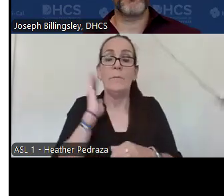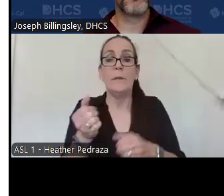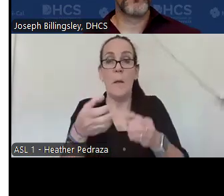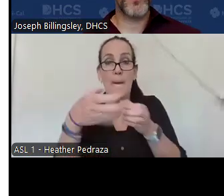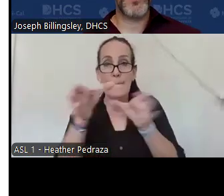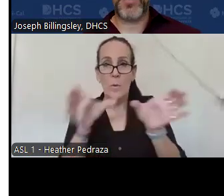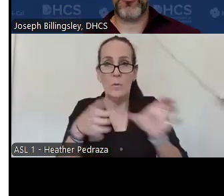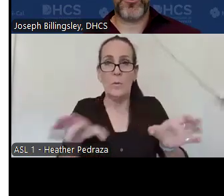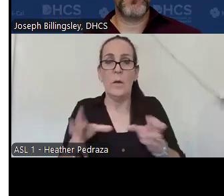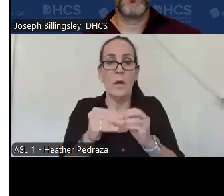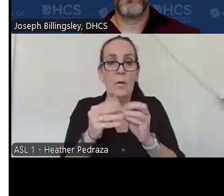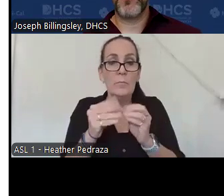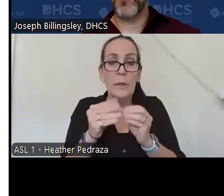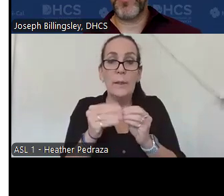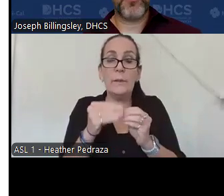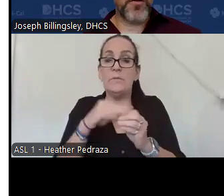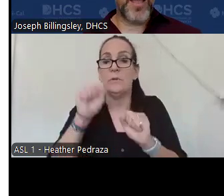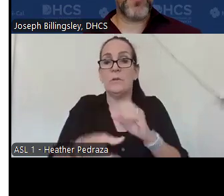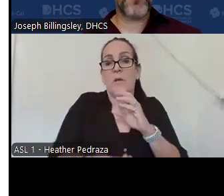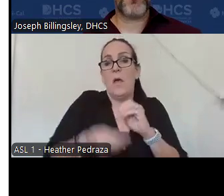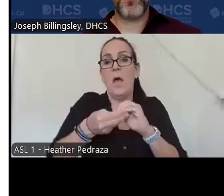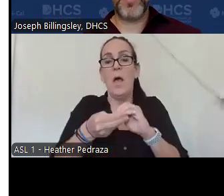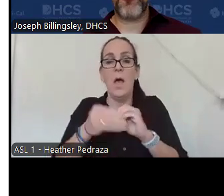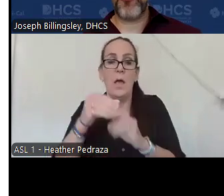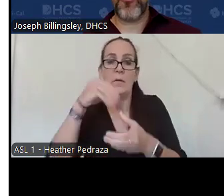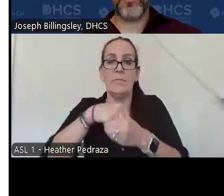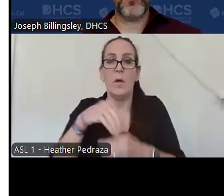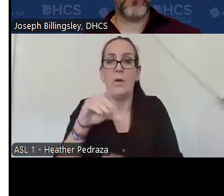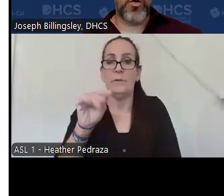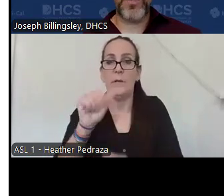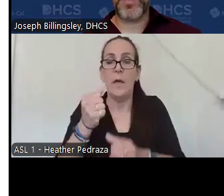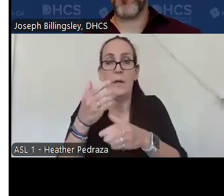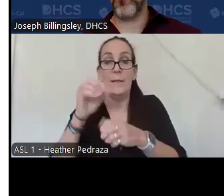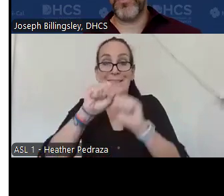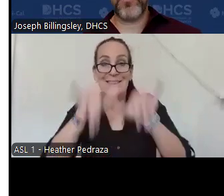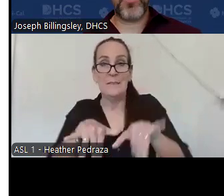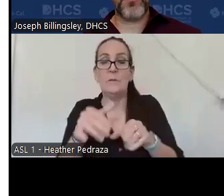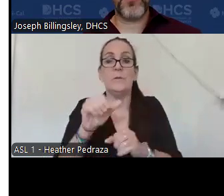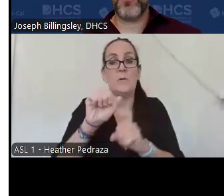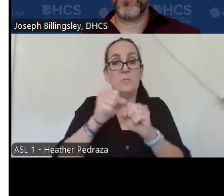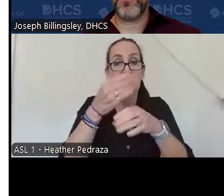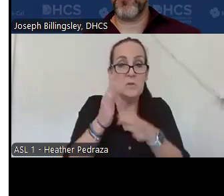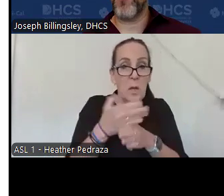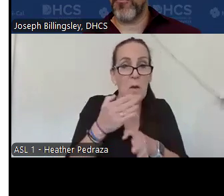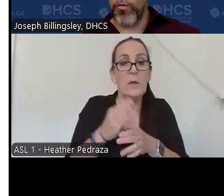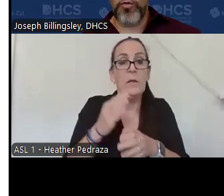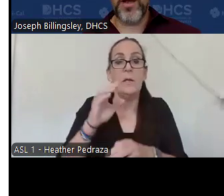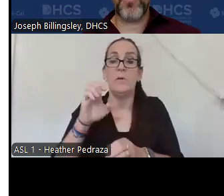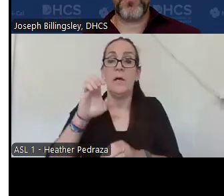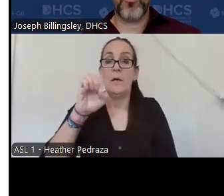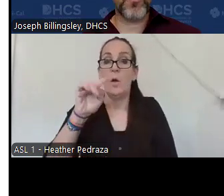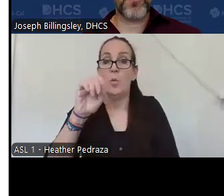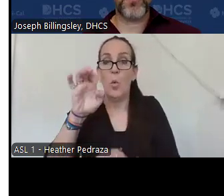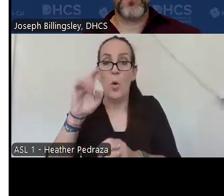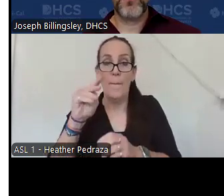need to add on. That includes data systems and data sharing, enrollment caps and waitlist policies, provider enrollment